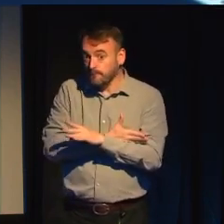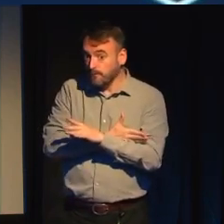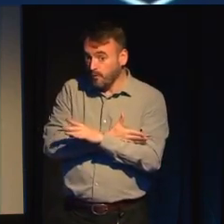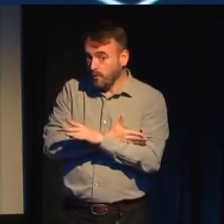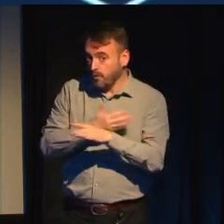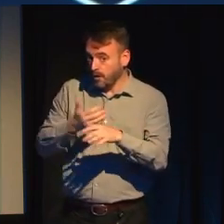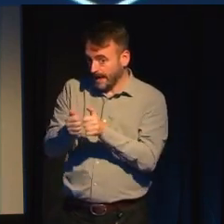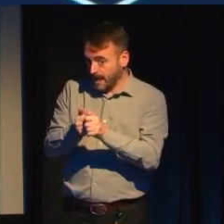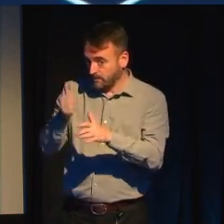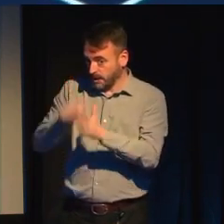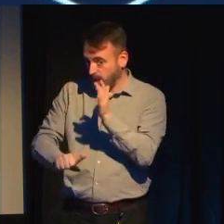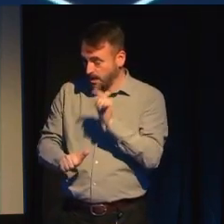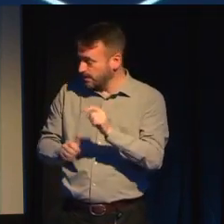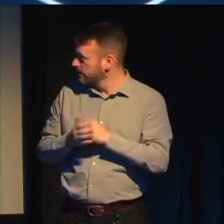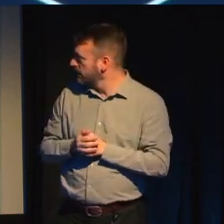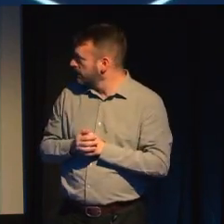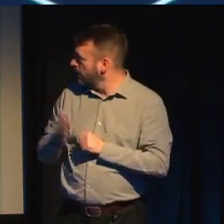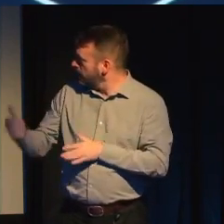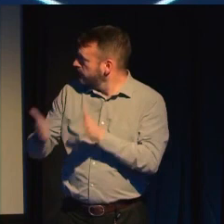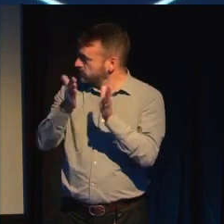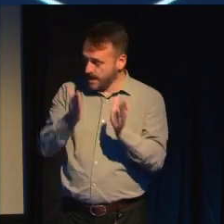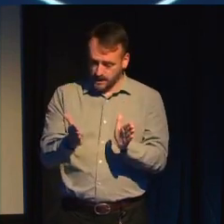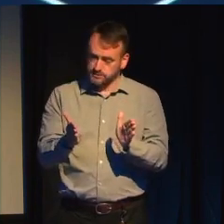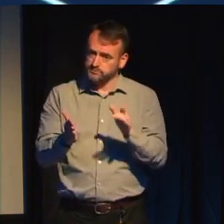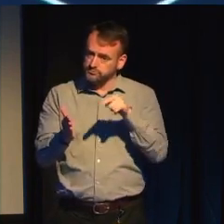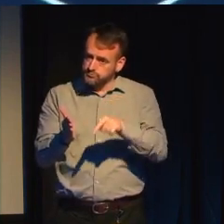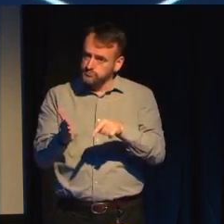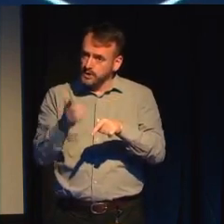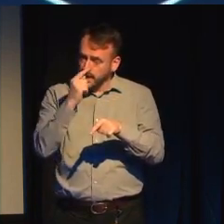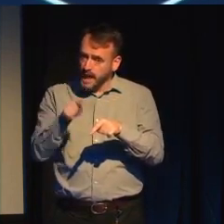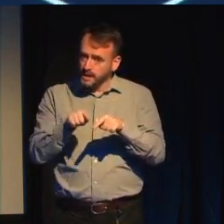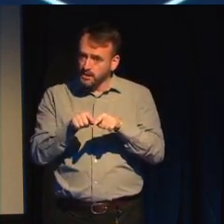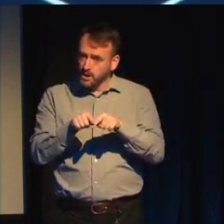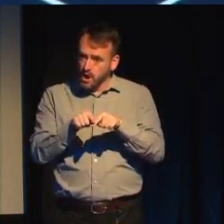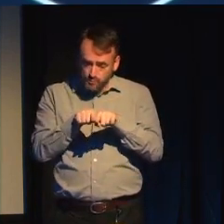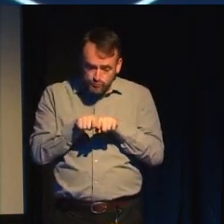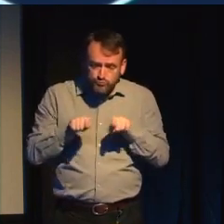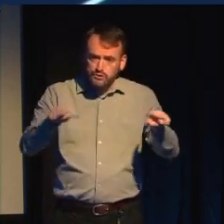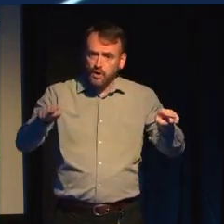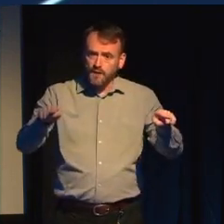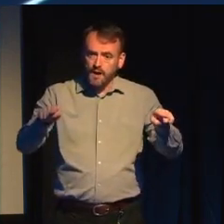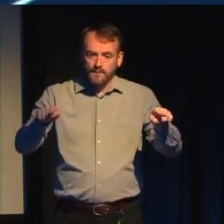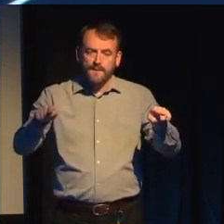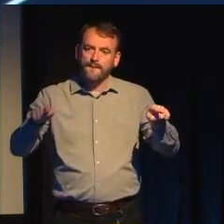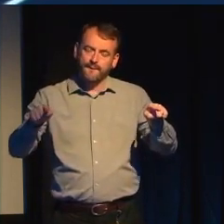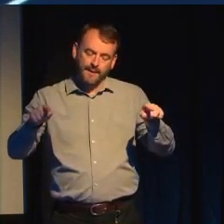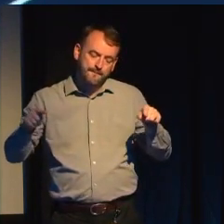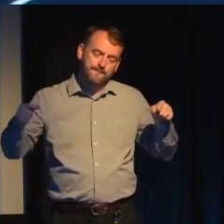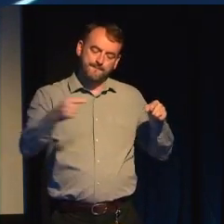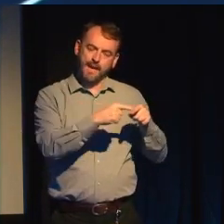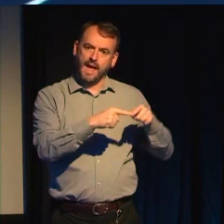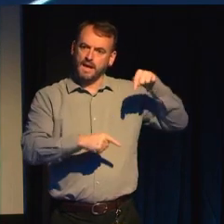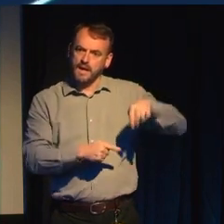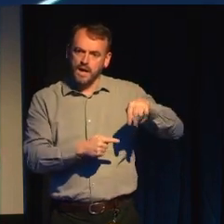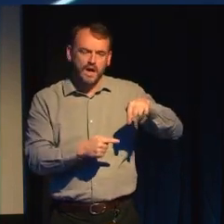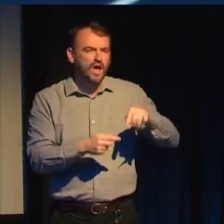what we have is the idea that you can branch off, but we bring you back to nodes, because those nodes are important, because that's where